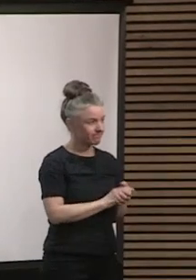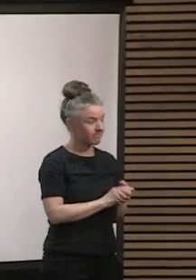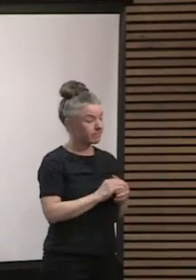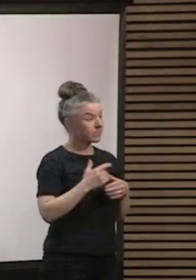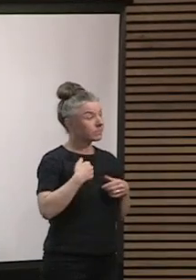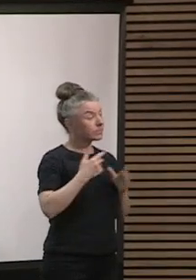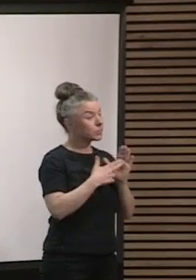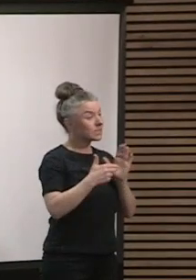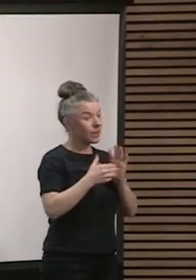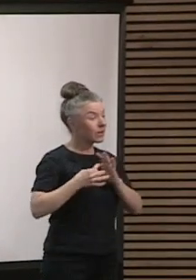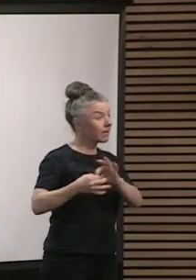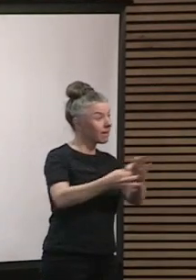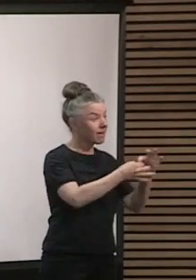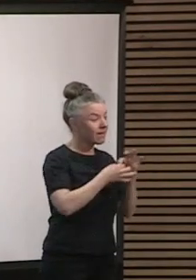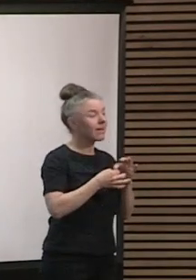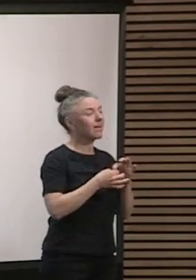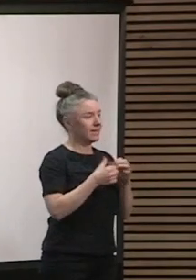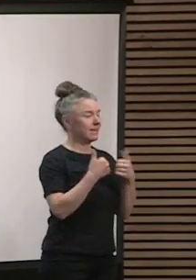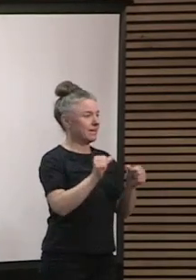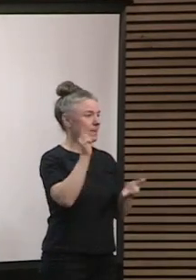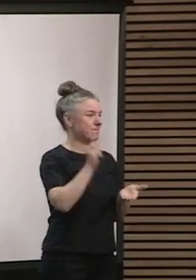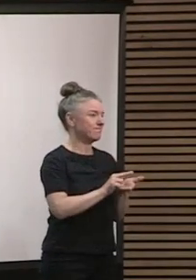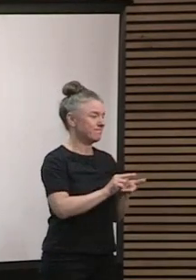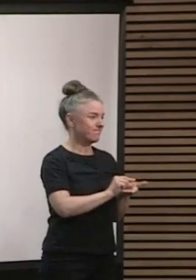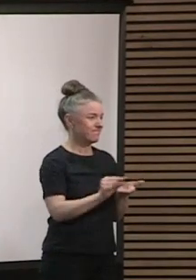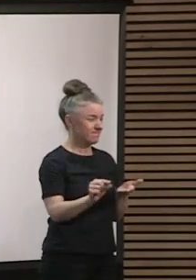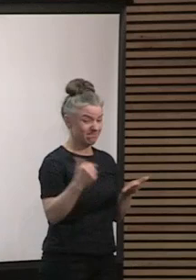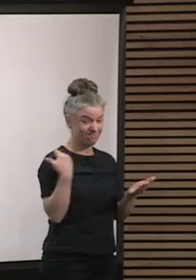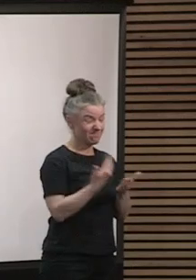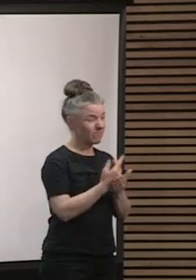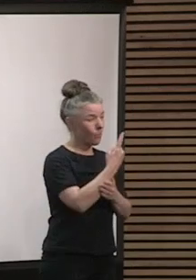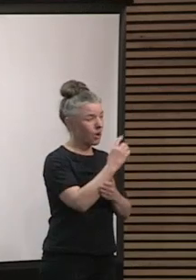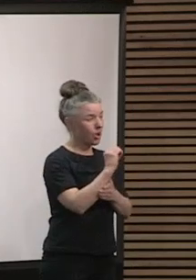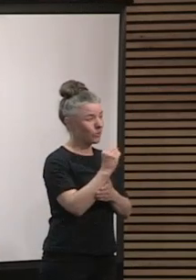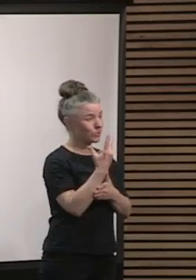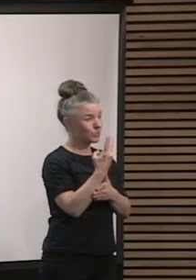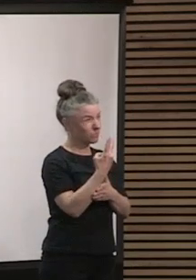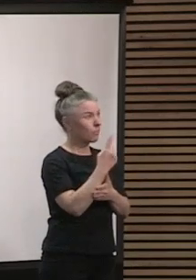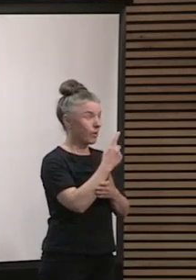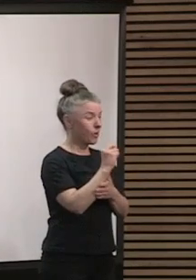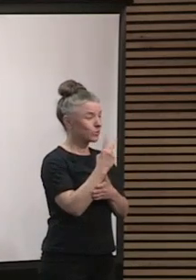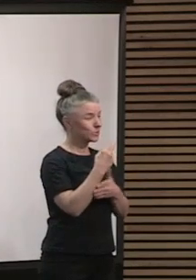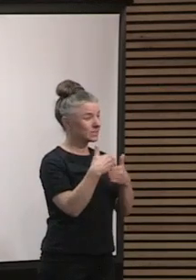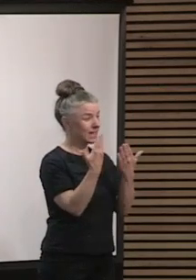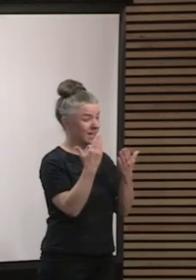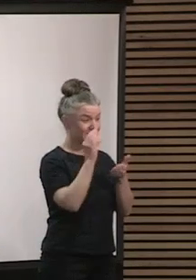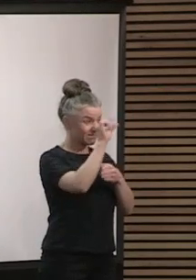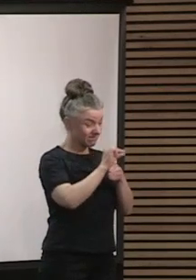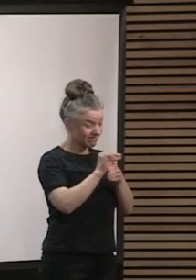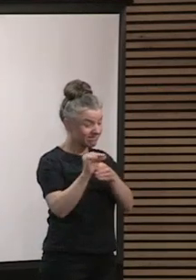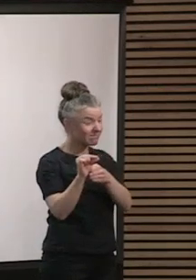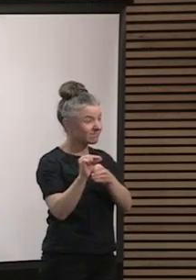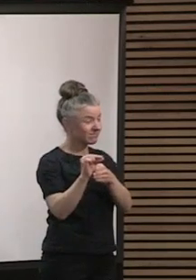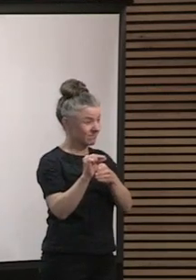got rid of COVID before. We have kept it out for 102 days, longer than any other country. We have